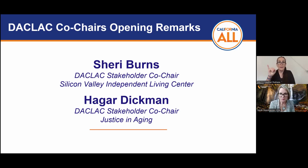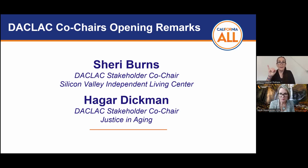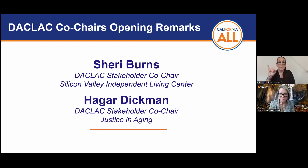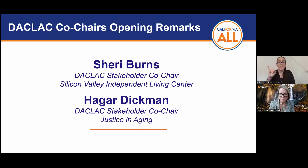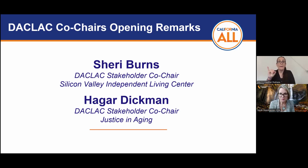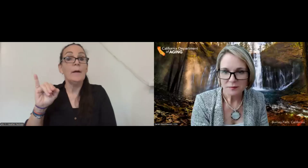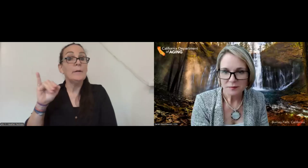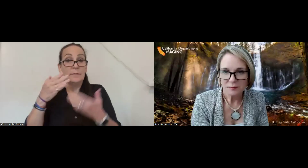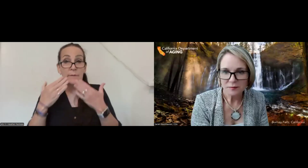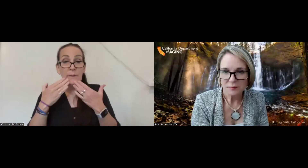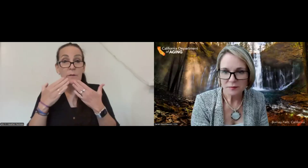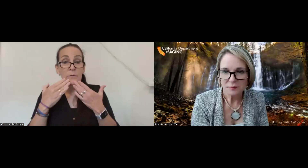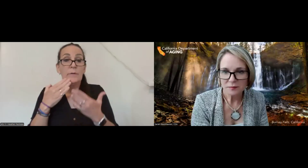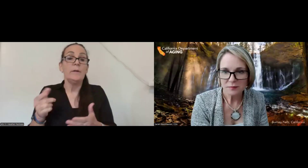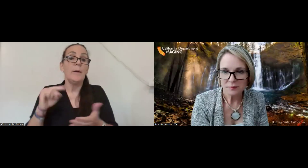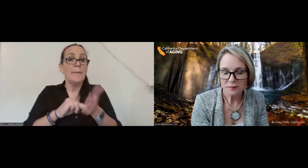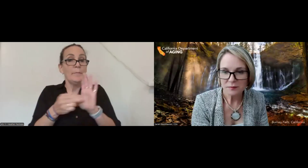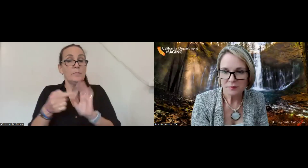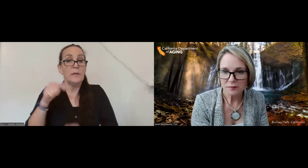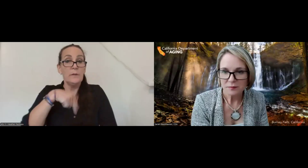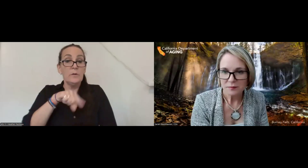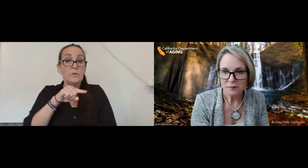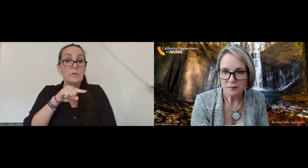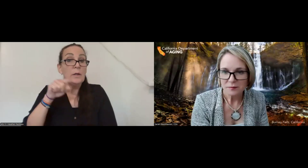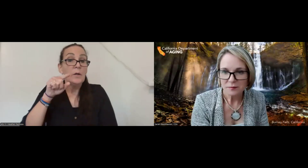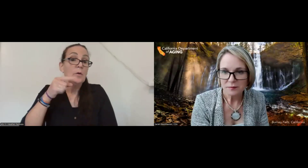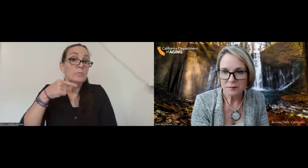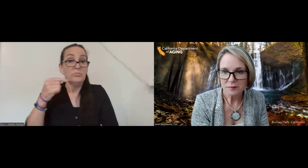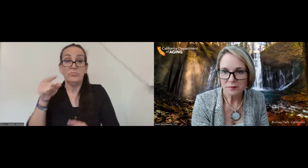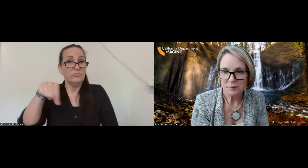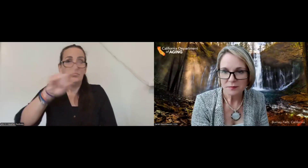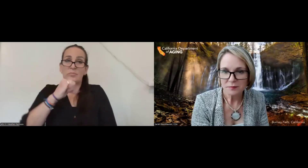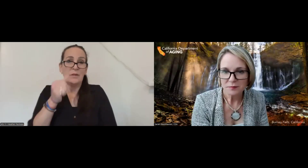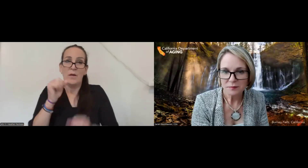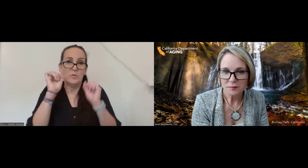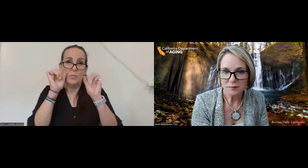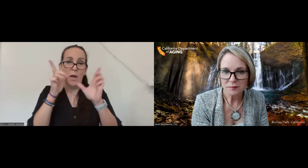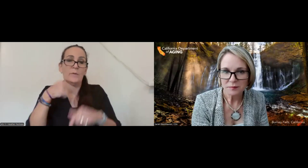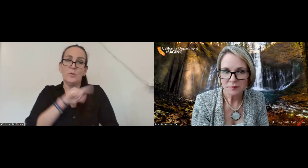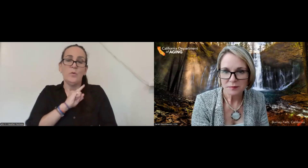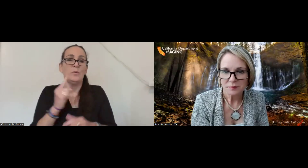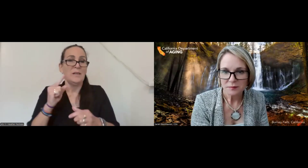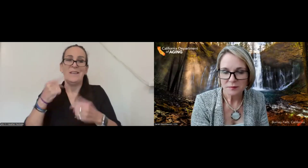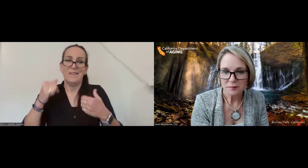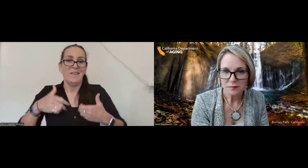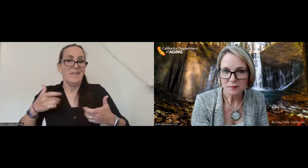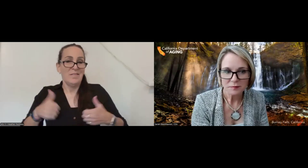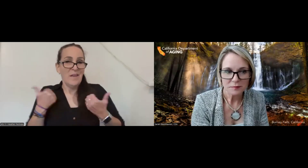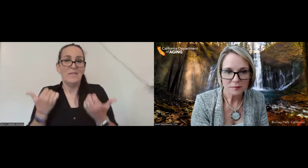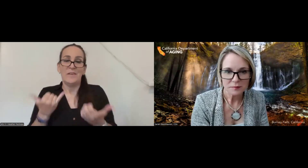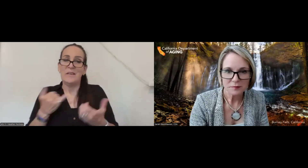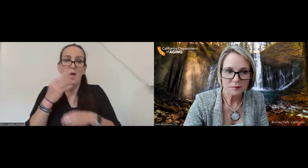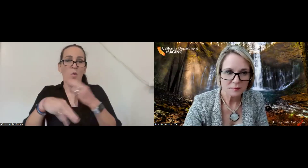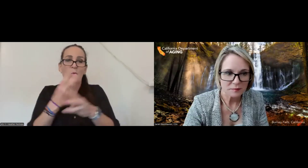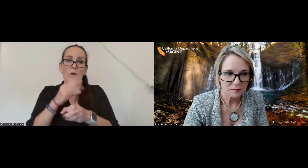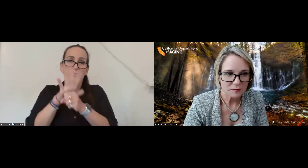It's not likely a surprise to anyone that we're living in unprecedented and stressful times. Civil rights are